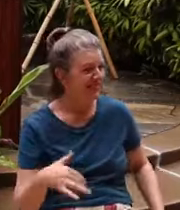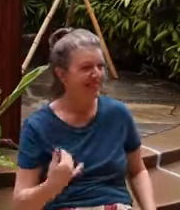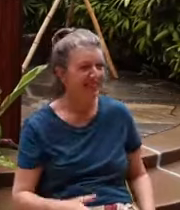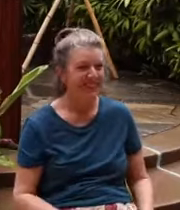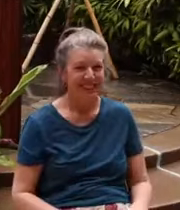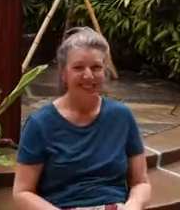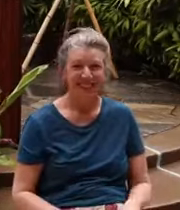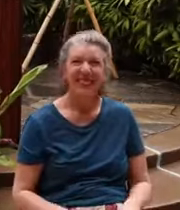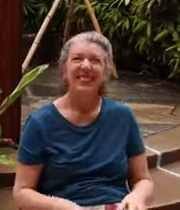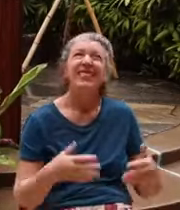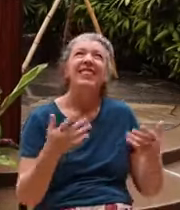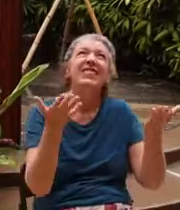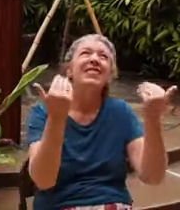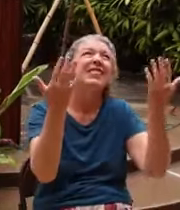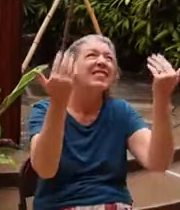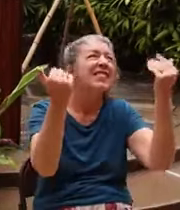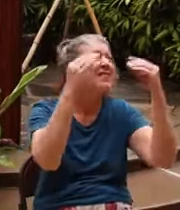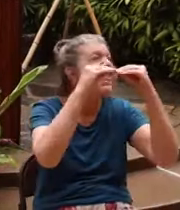can you make it rain harder?